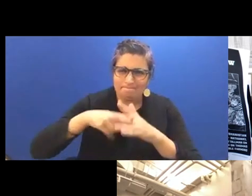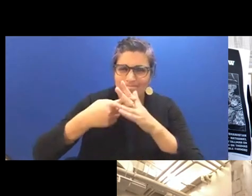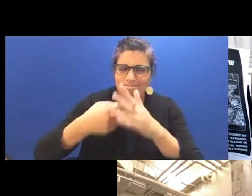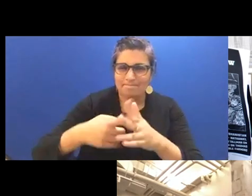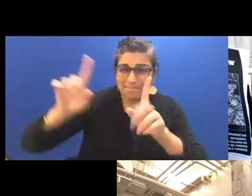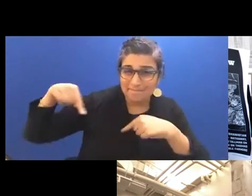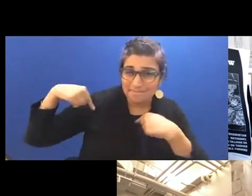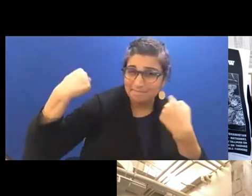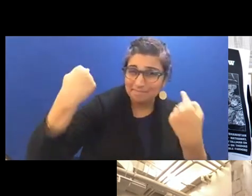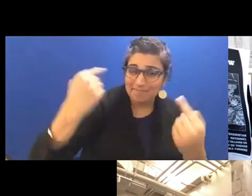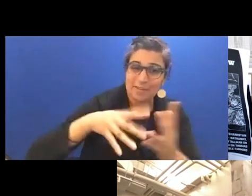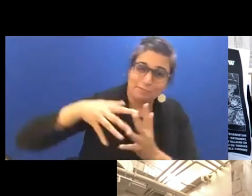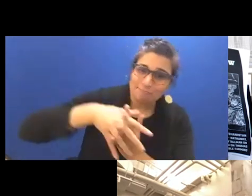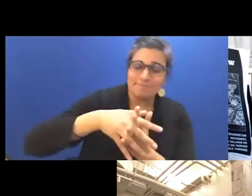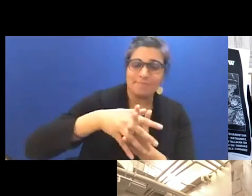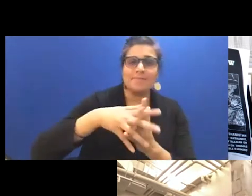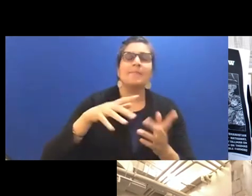organization has been rooted in the idea of